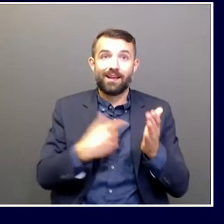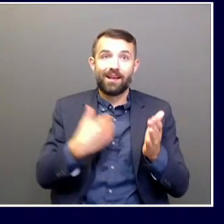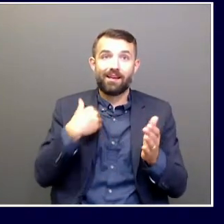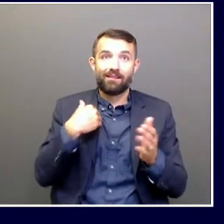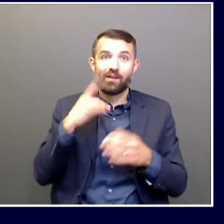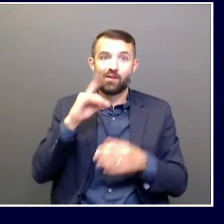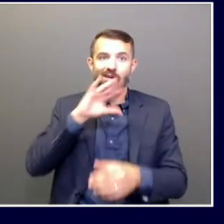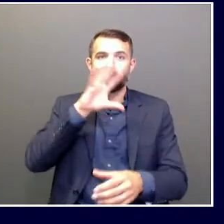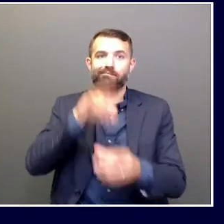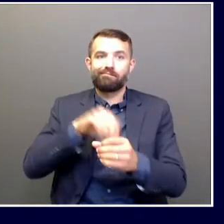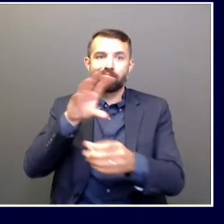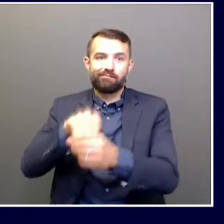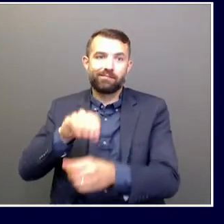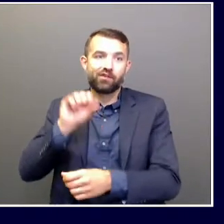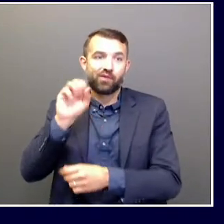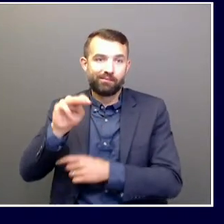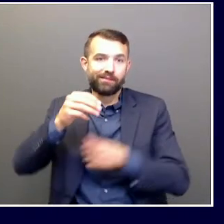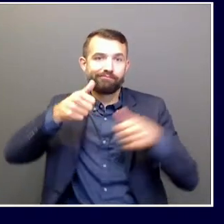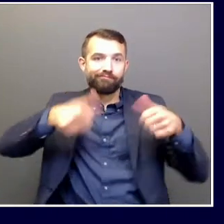that is